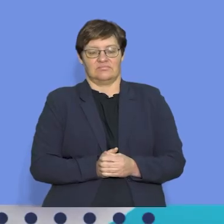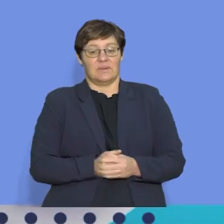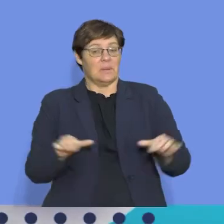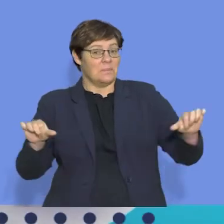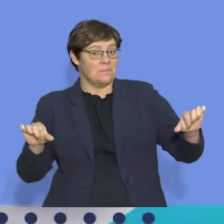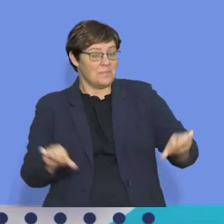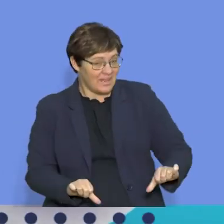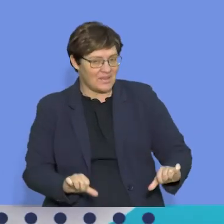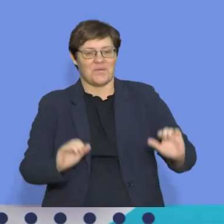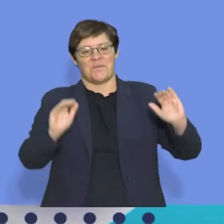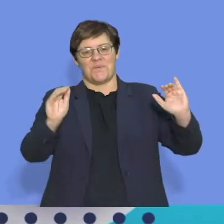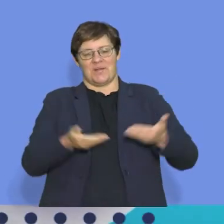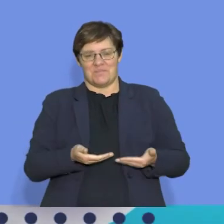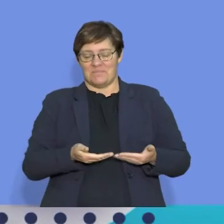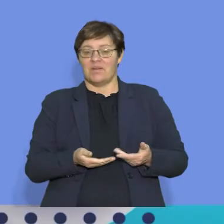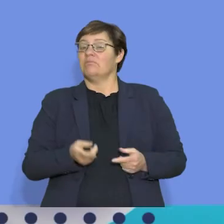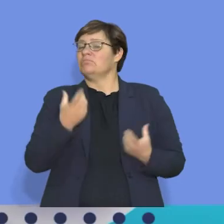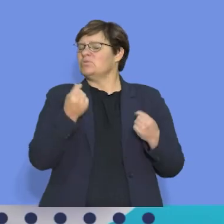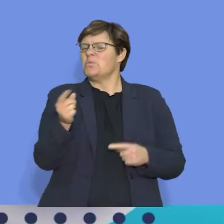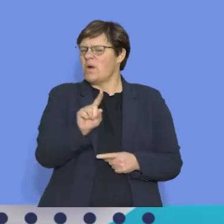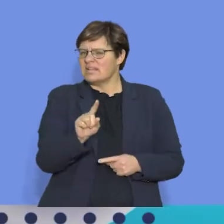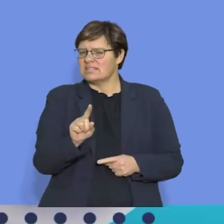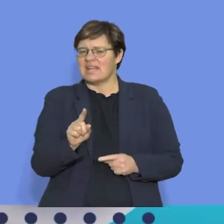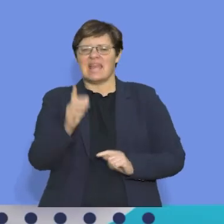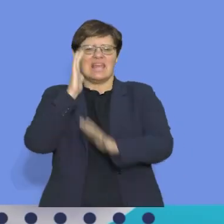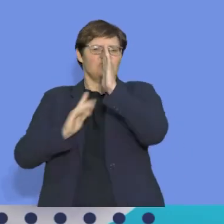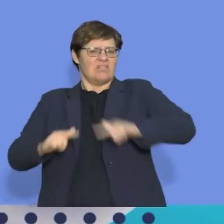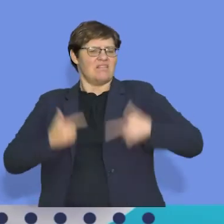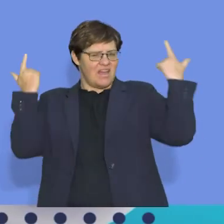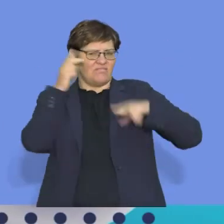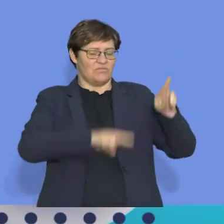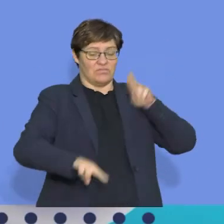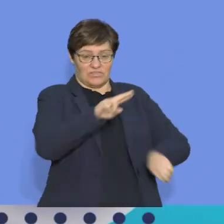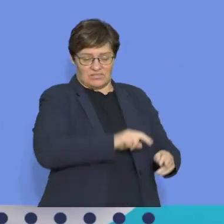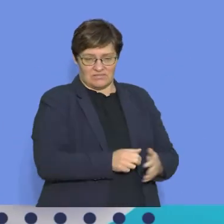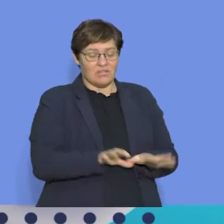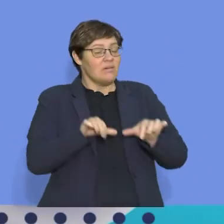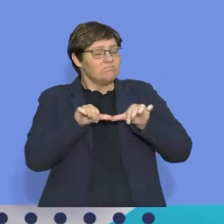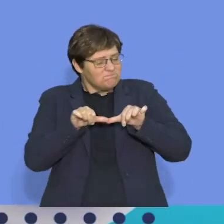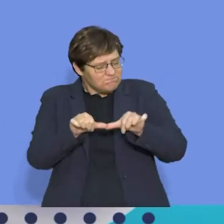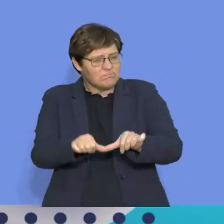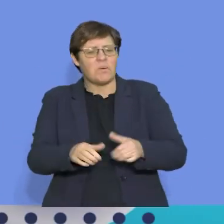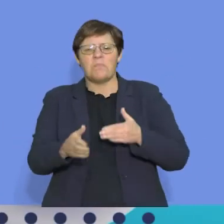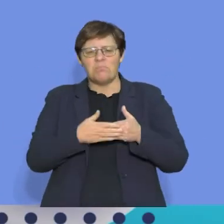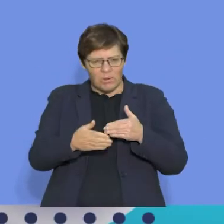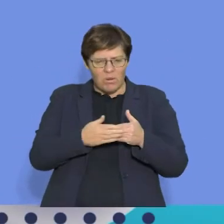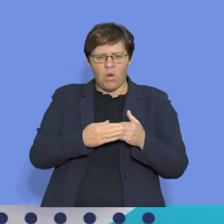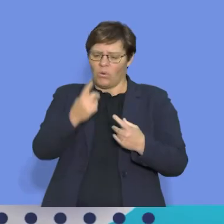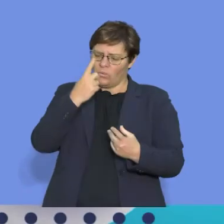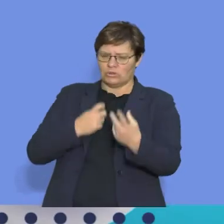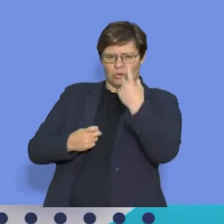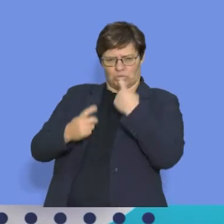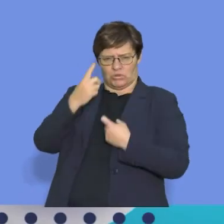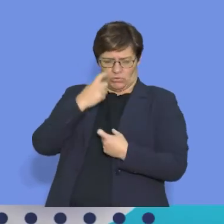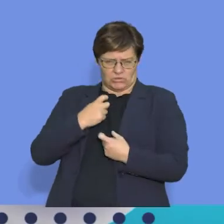Welcome back to our revision lesson on the history of life. We're going to carry on looking at some different types